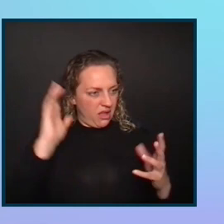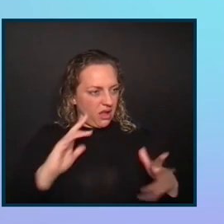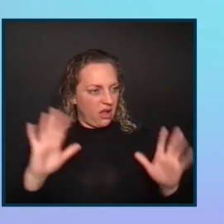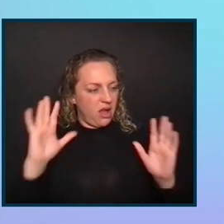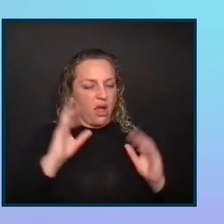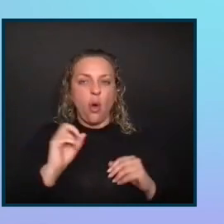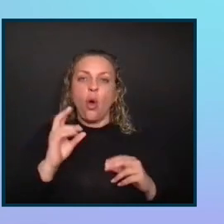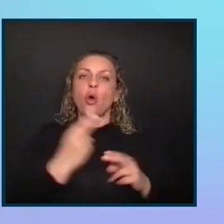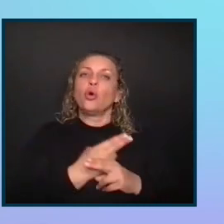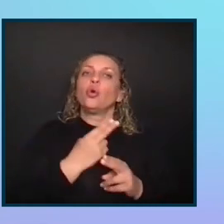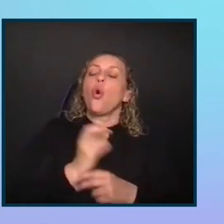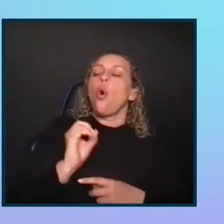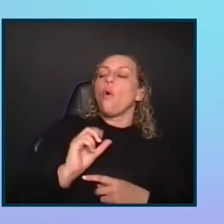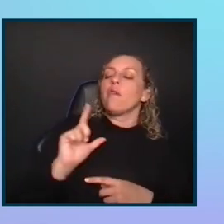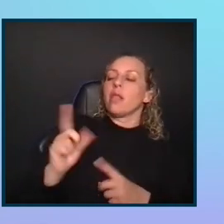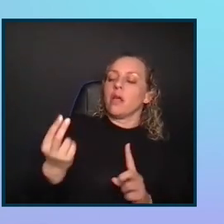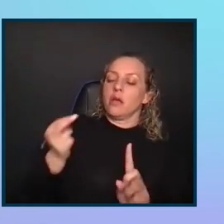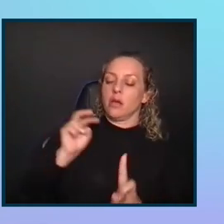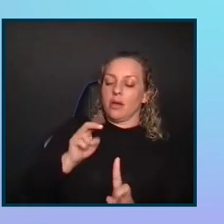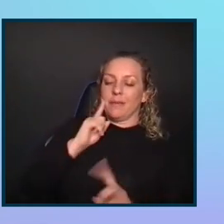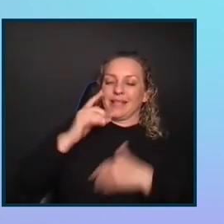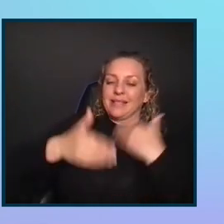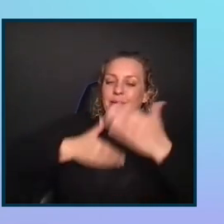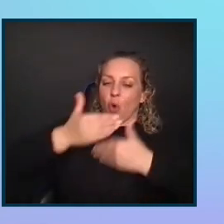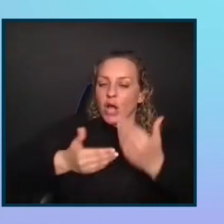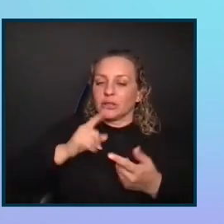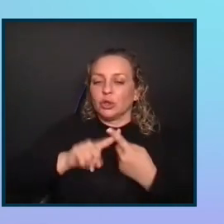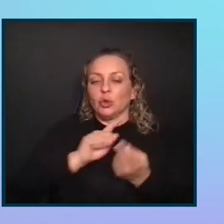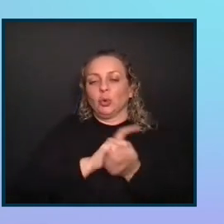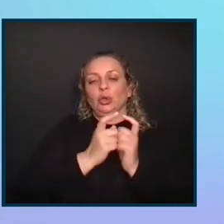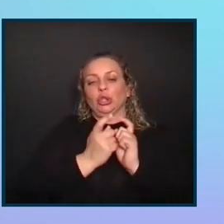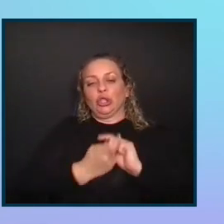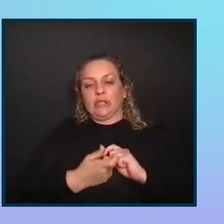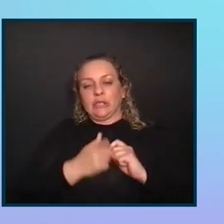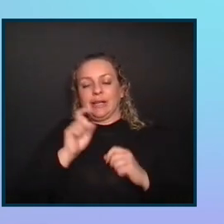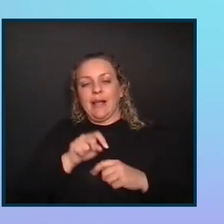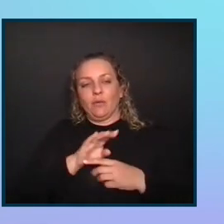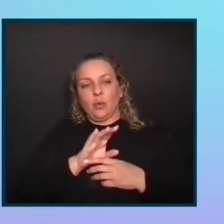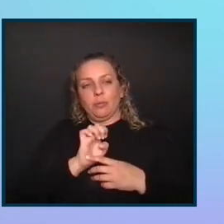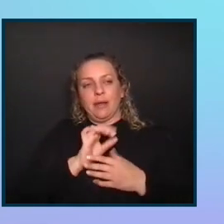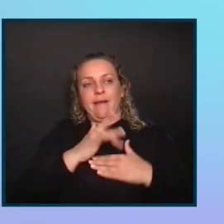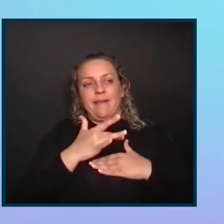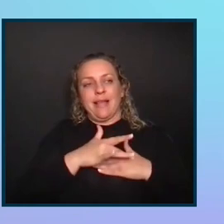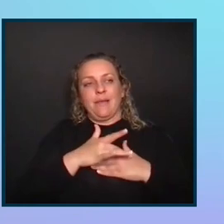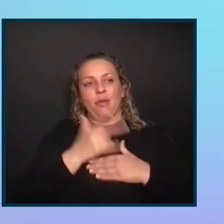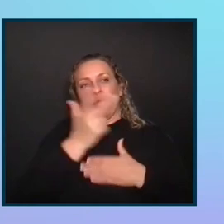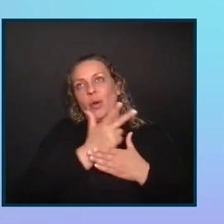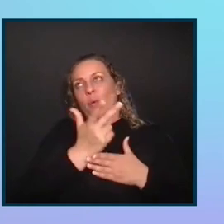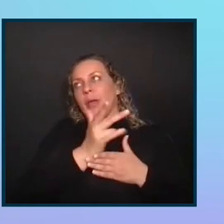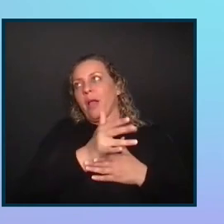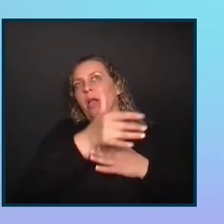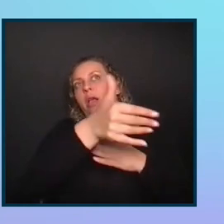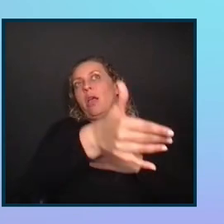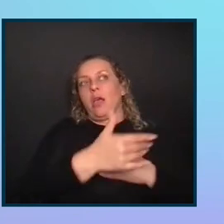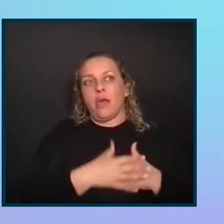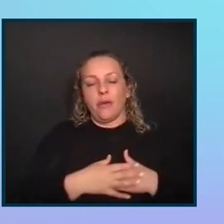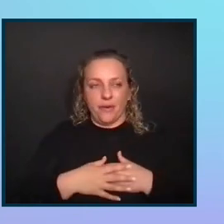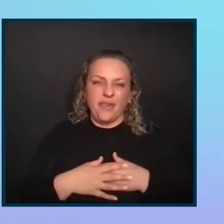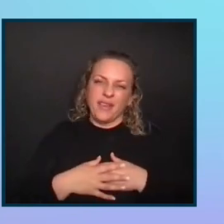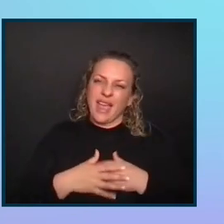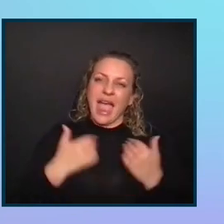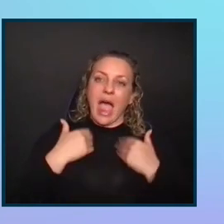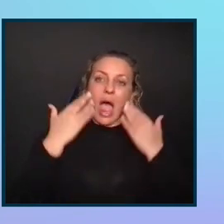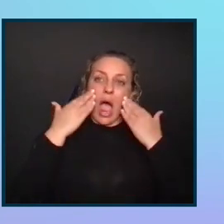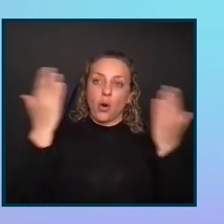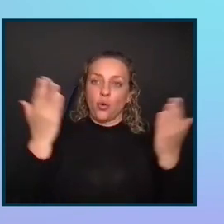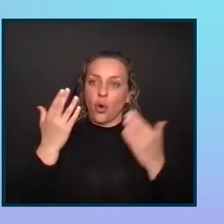are they using an overlay because they're in the process of making some change and it's going to be available in like 3 weeks or whenever the sprint ends? I don't